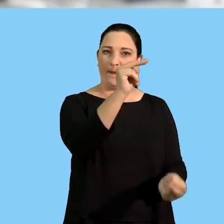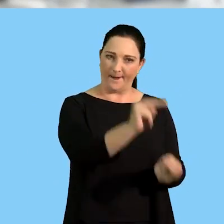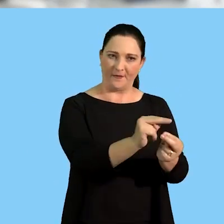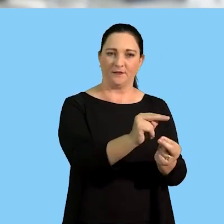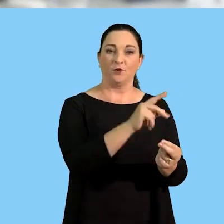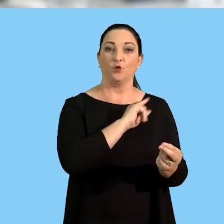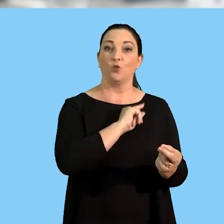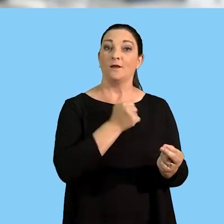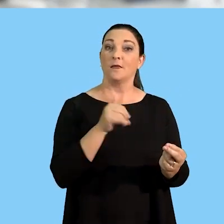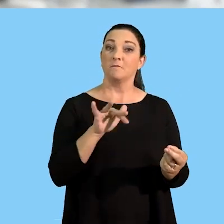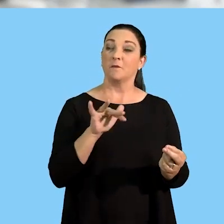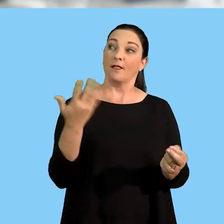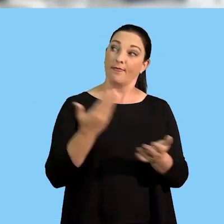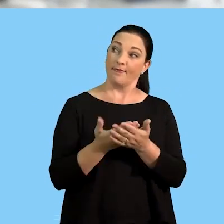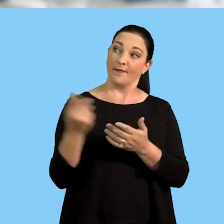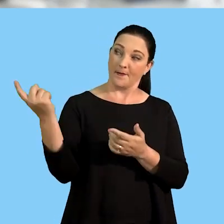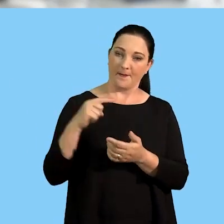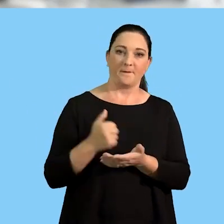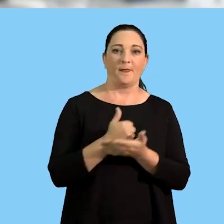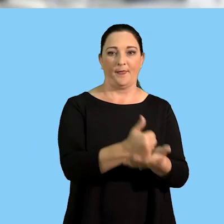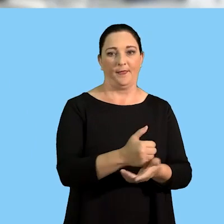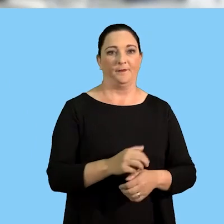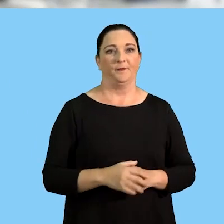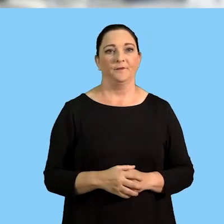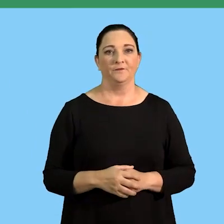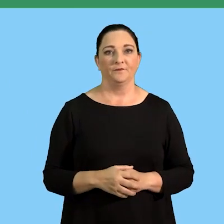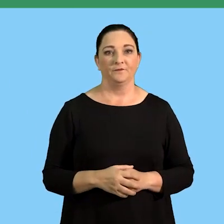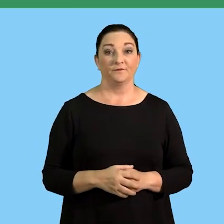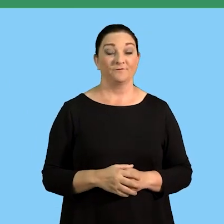the fire until relevant people can come and assist.